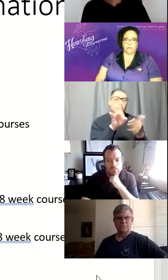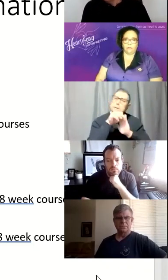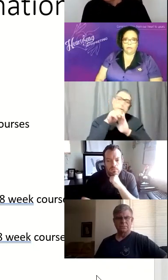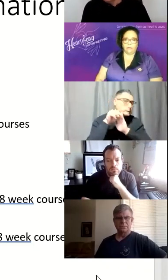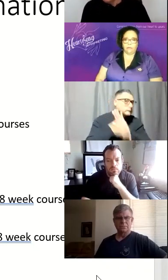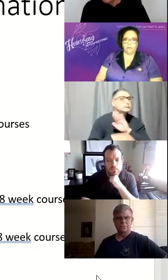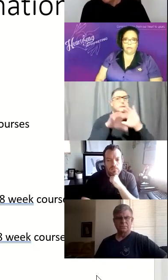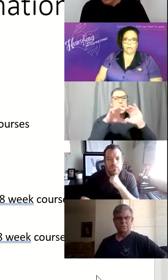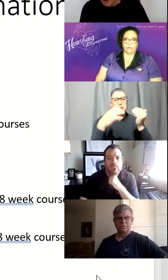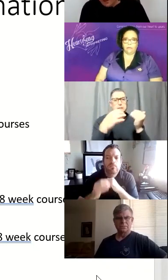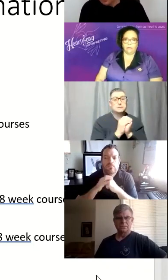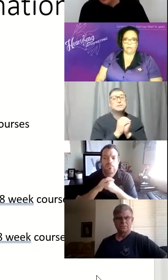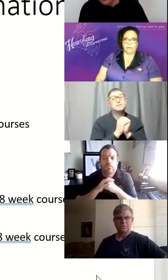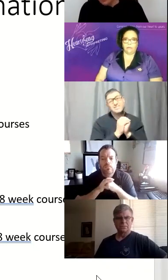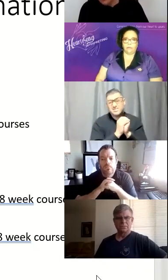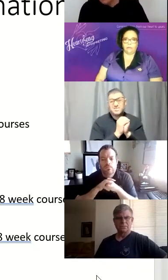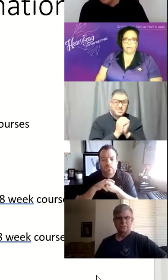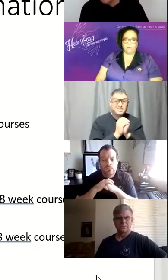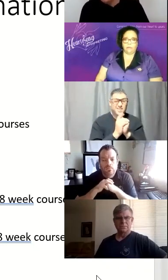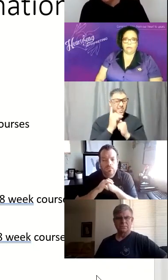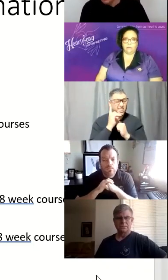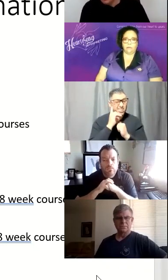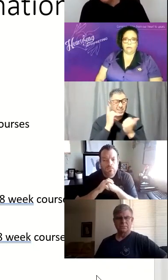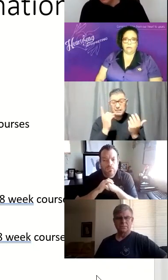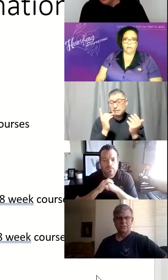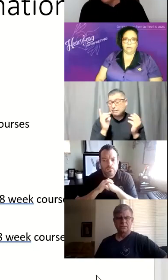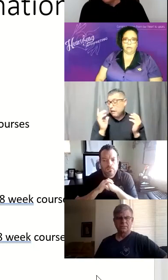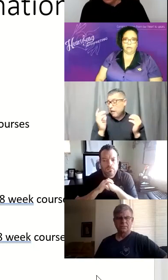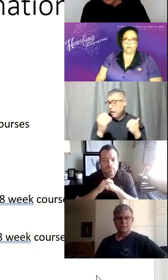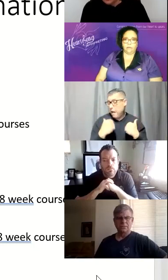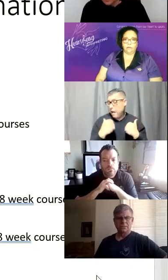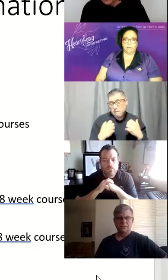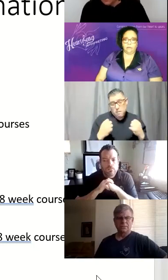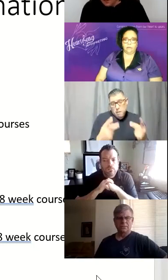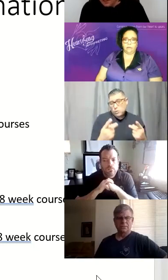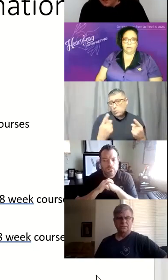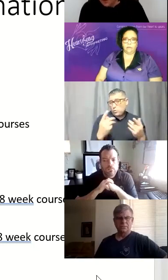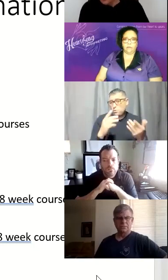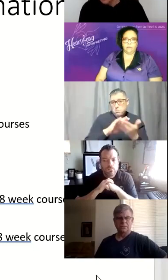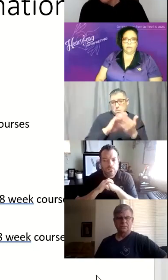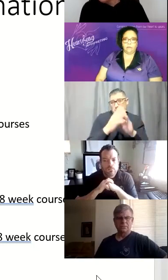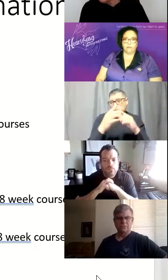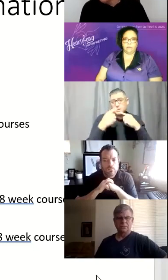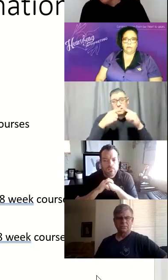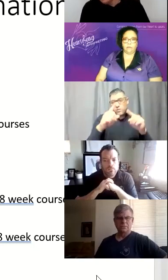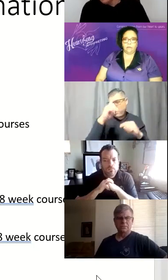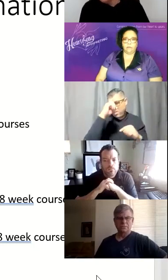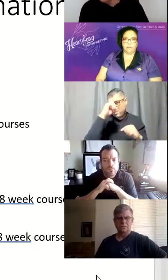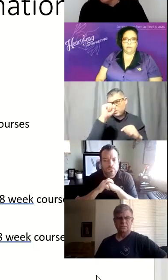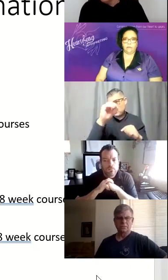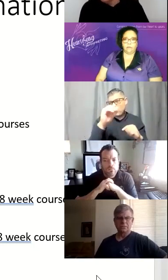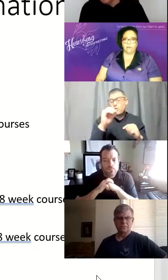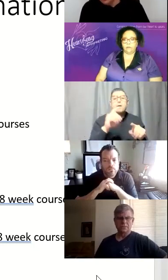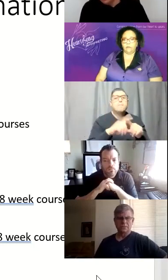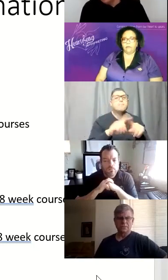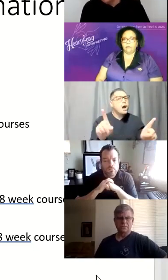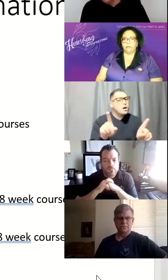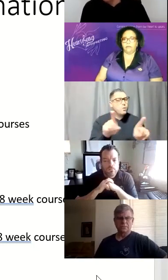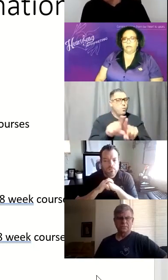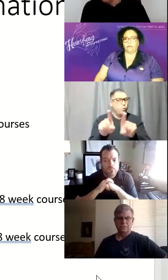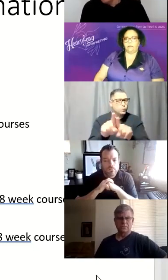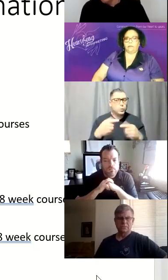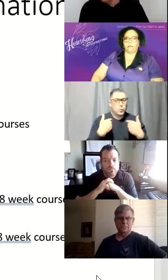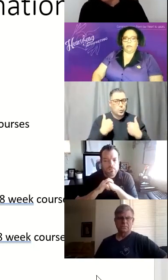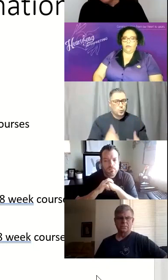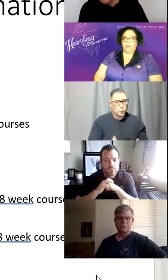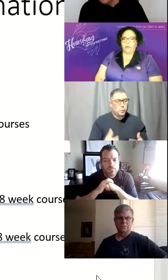course. I do believe that they have every opportunity for success in this, but also because I